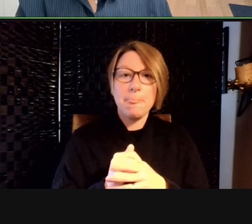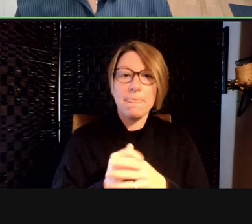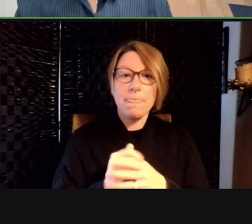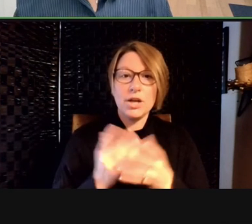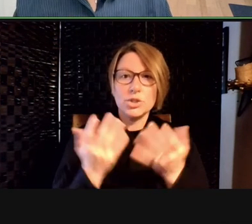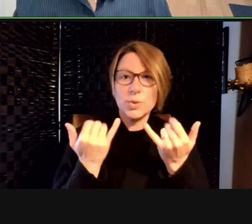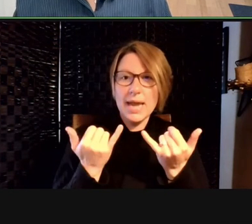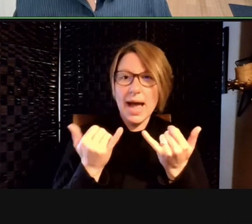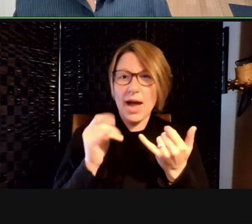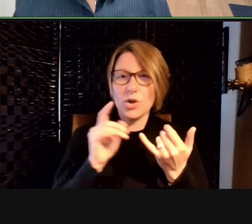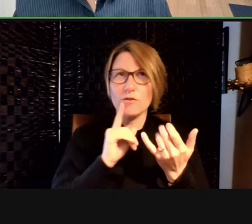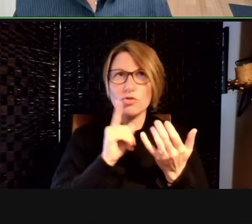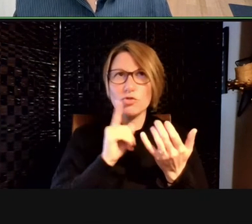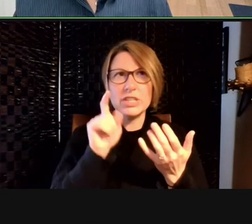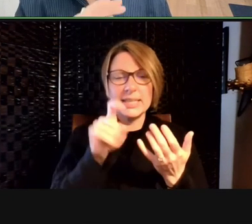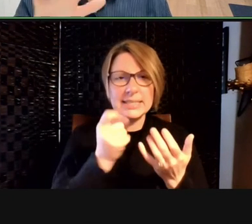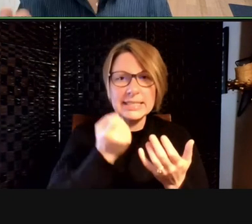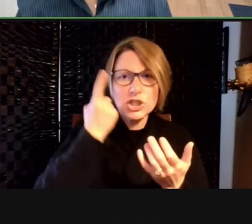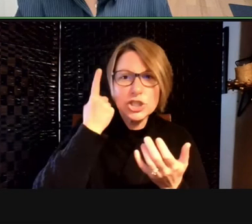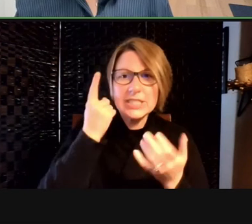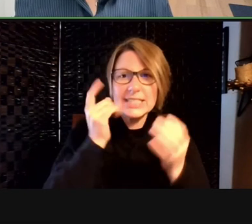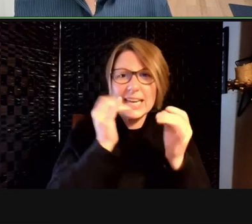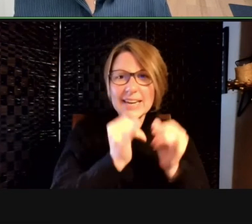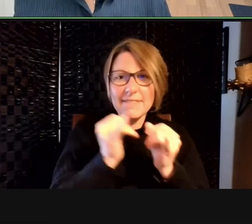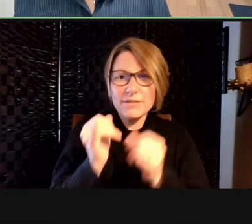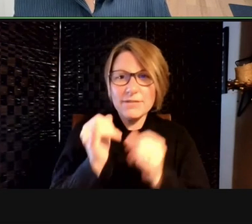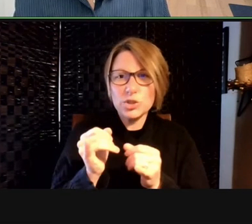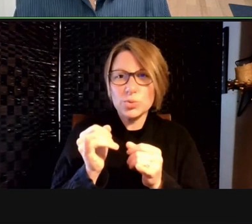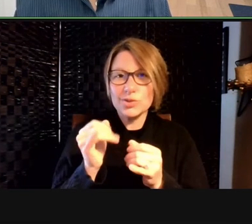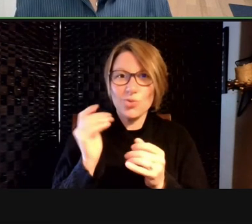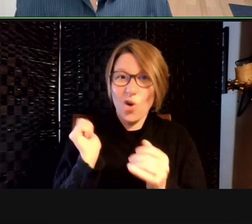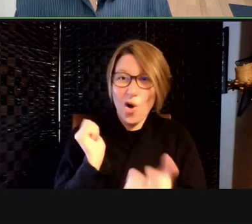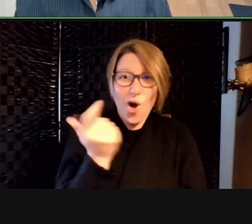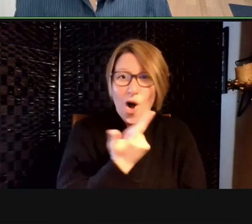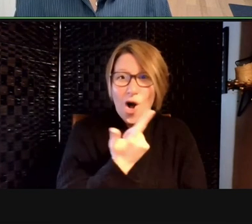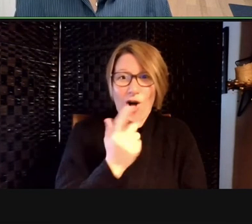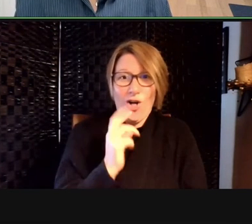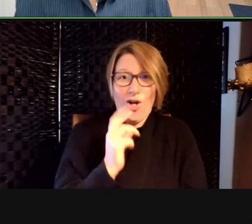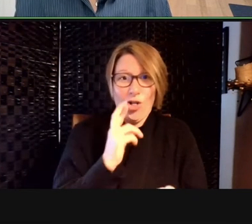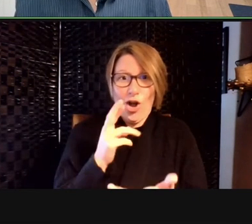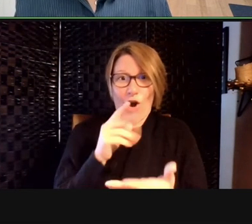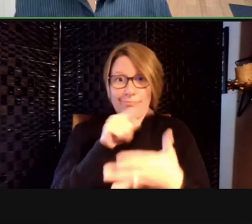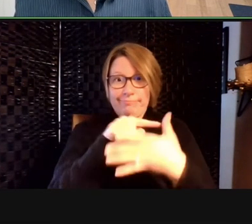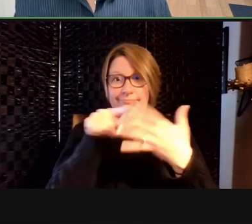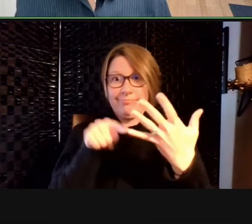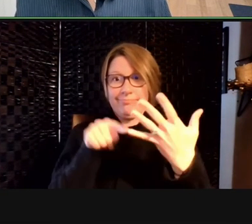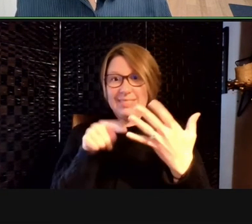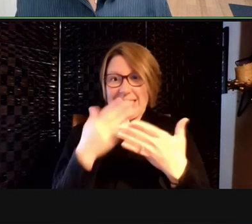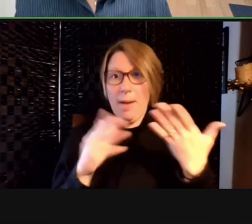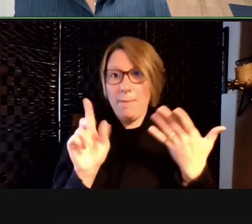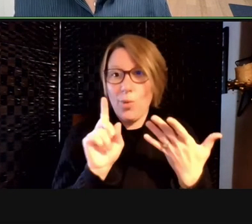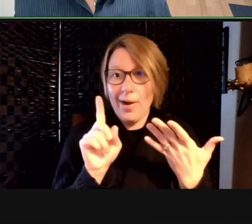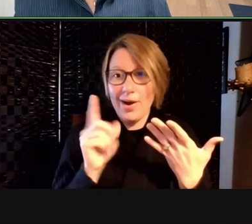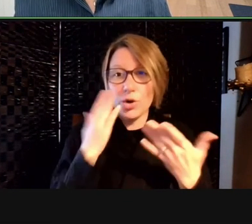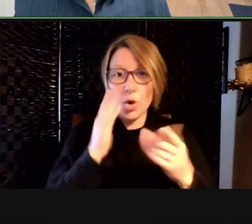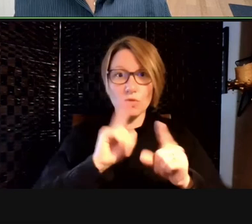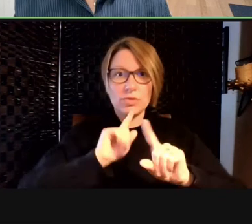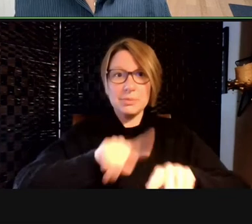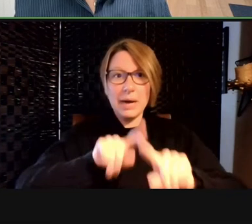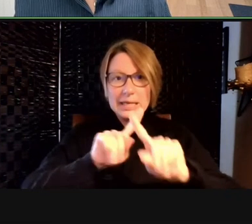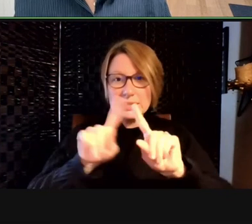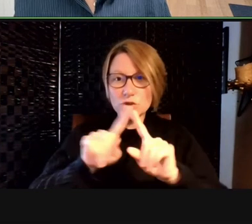to better understand individuals, realize that we're all somewhere on here. All of us respond differently under stress to all of these different